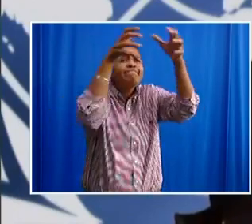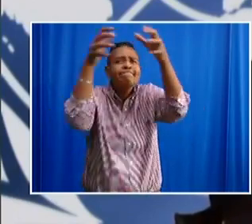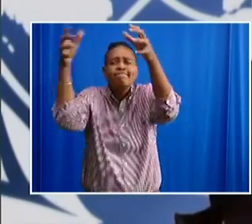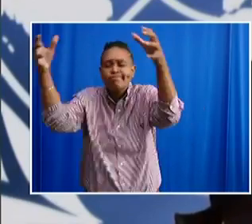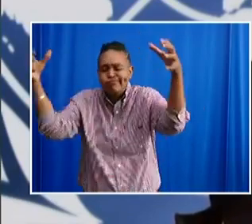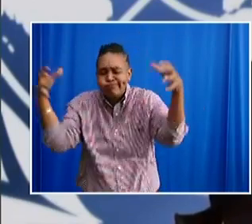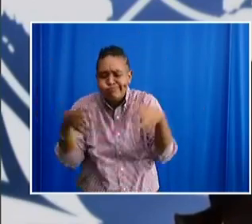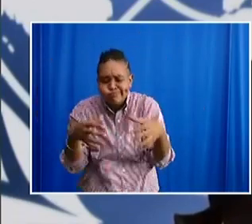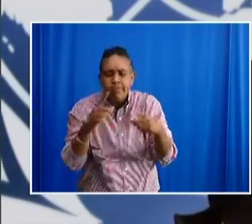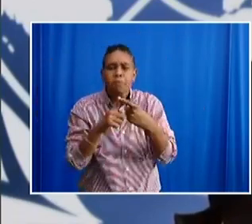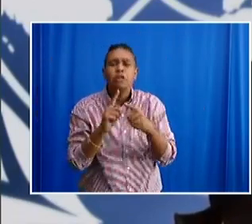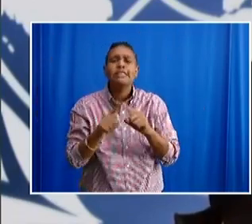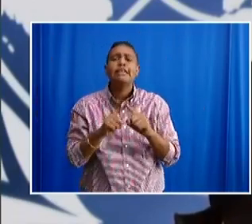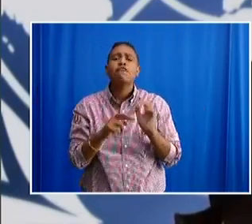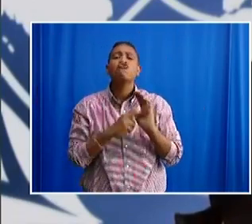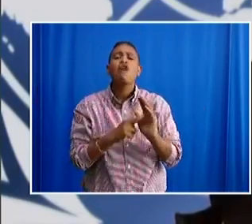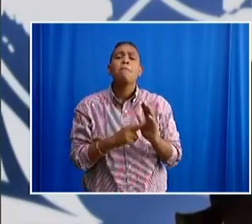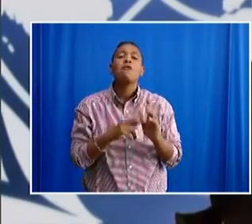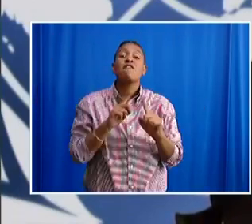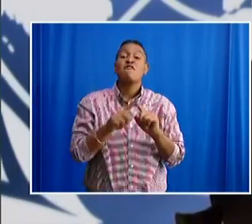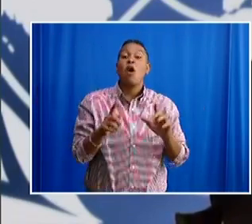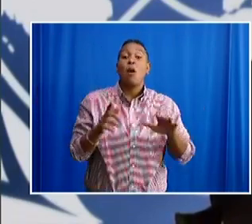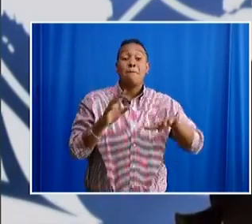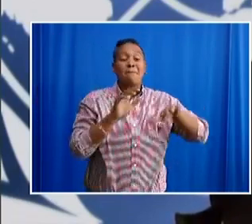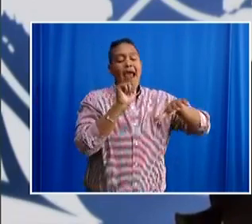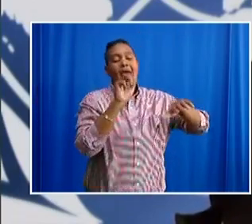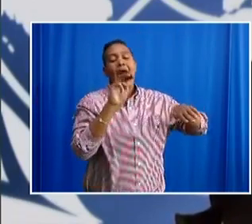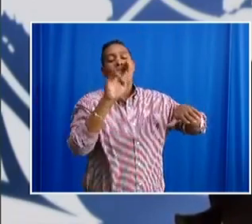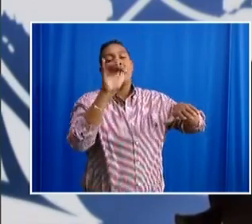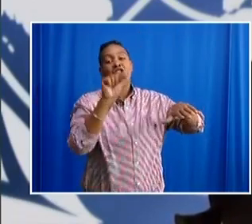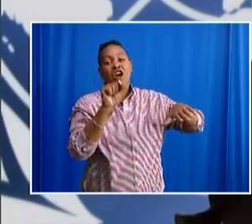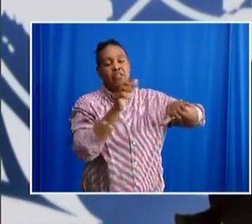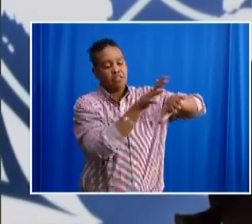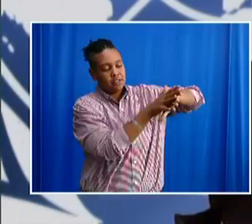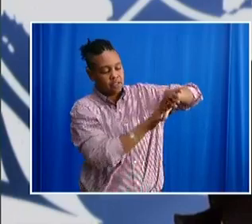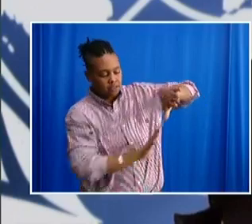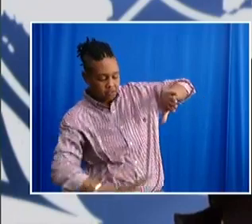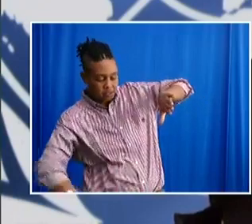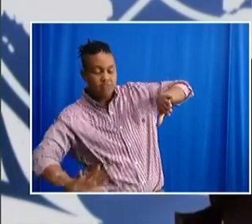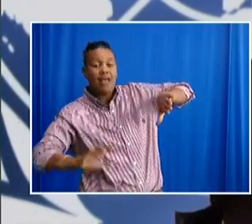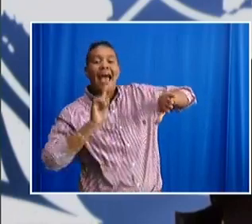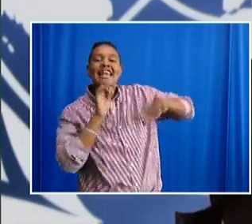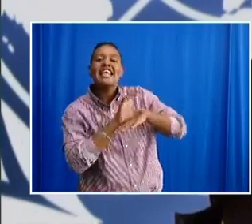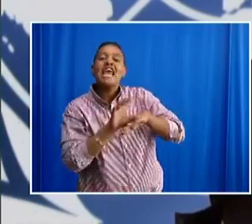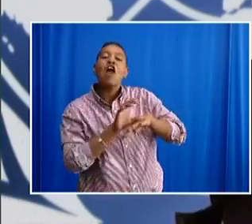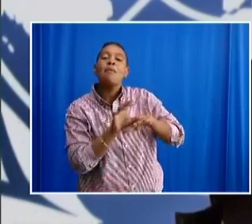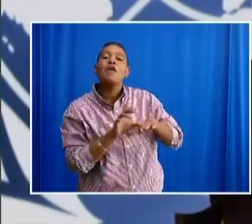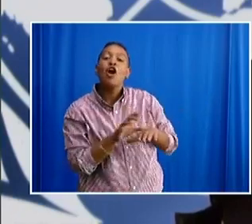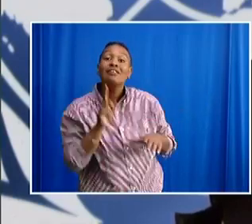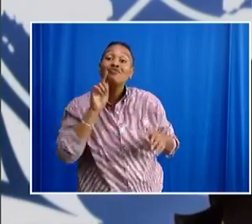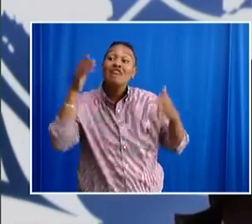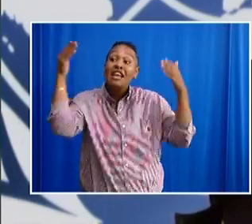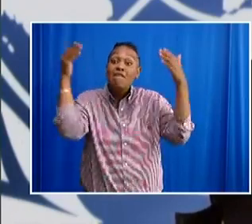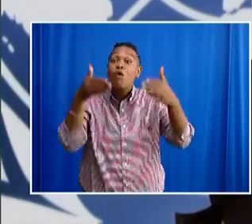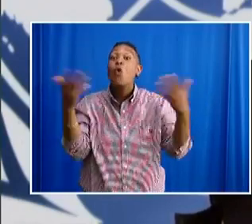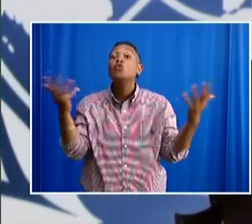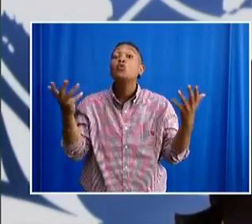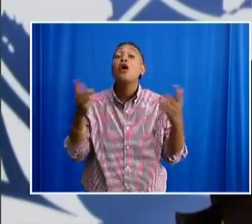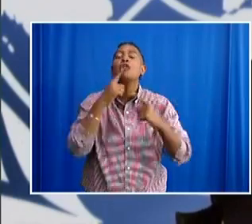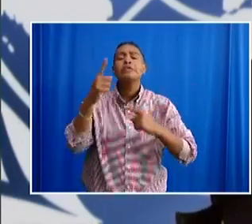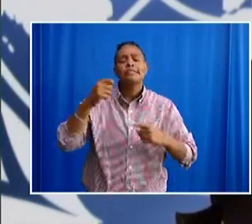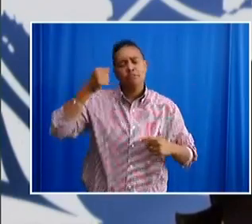and representatives from across the Americas and the Caribbean. The focus will be on